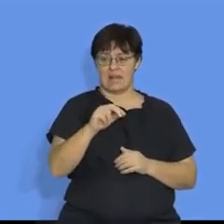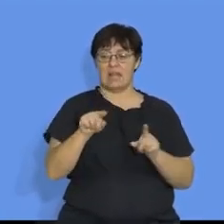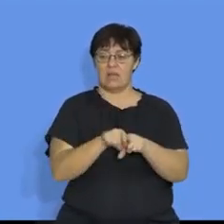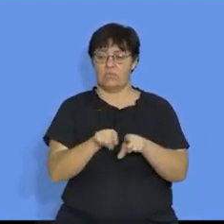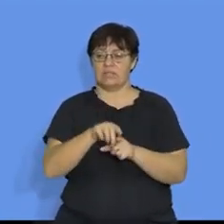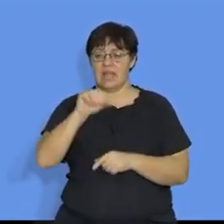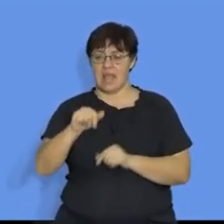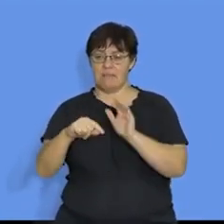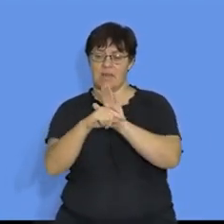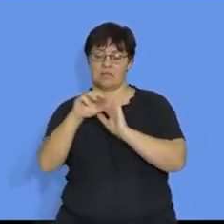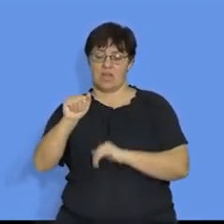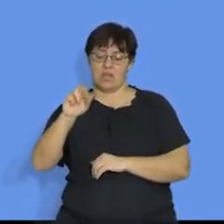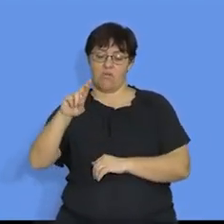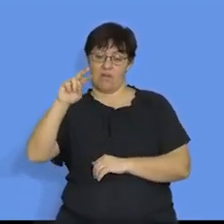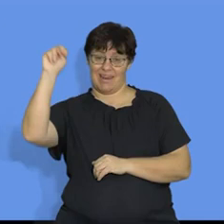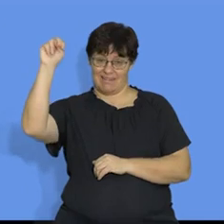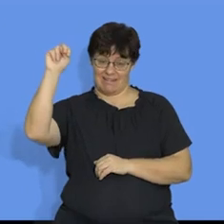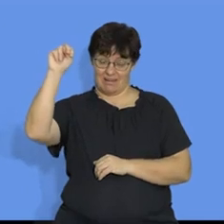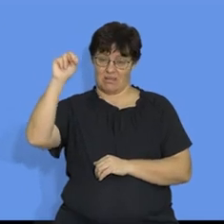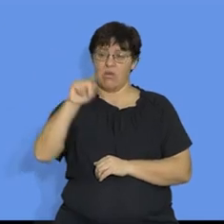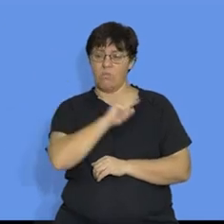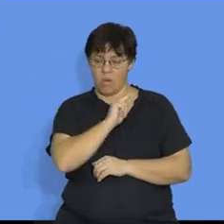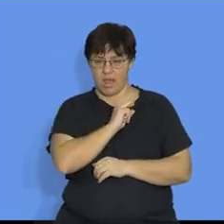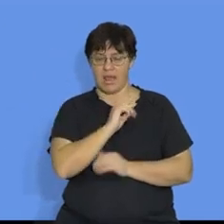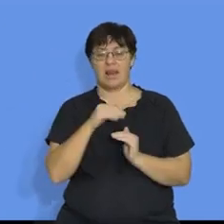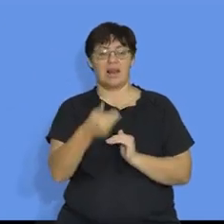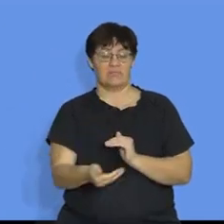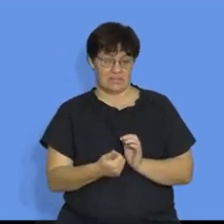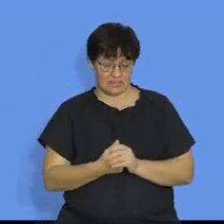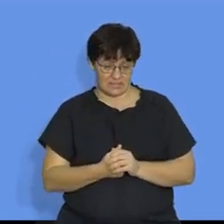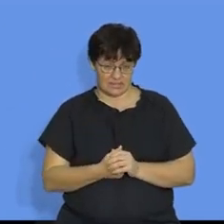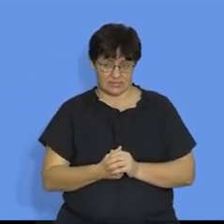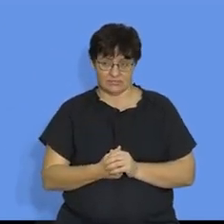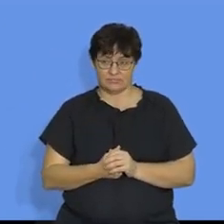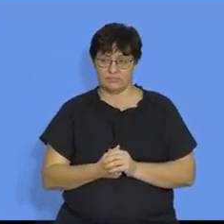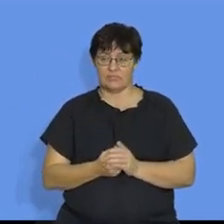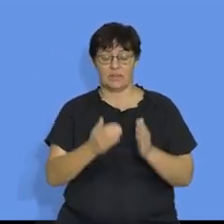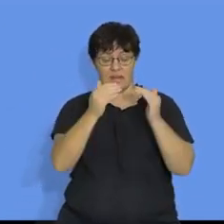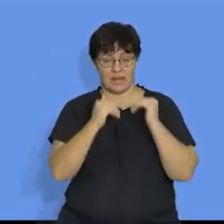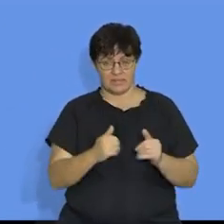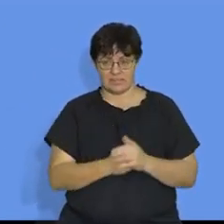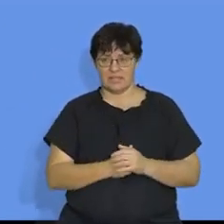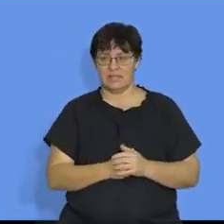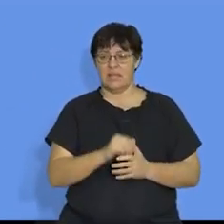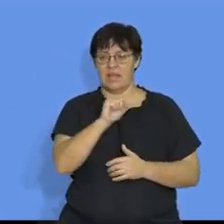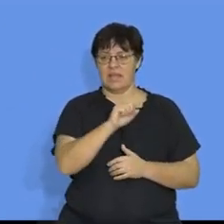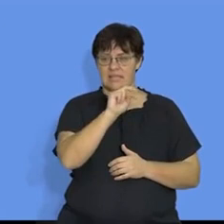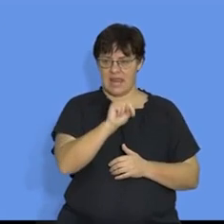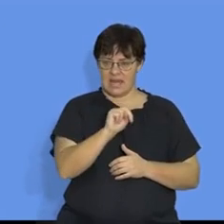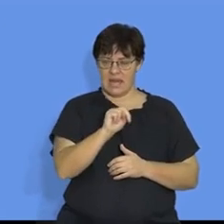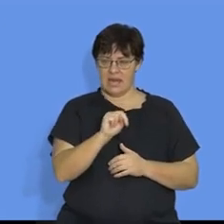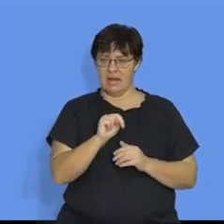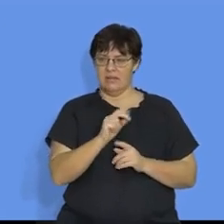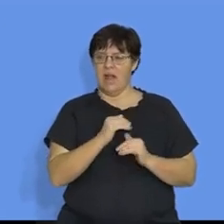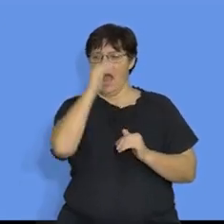ARN, as those are the only terms resulting from the subtraction. Then in the next line, if you take Sn out